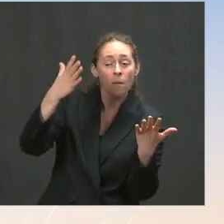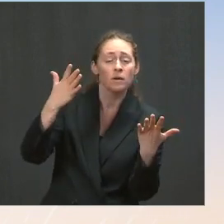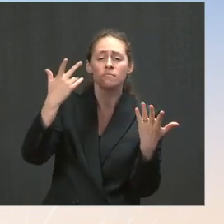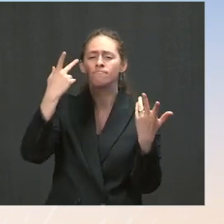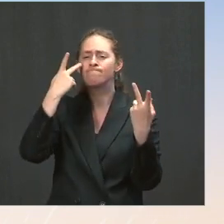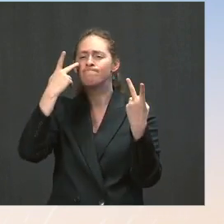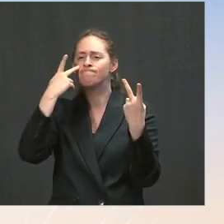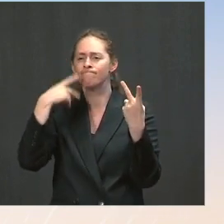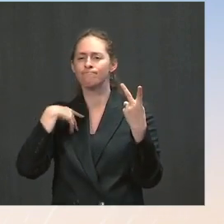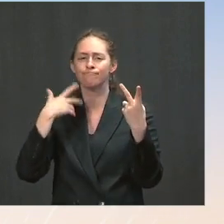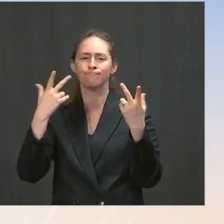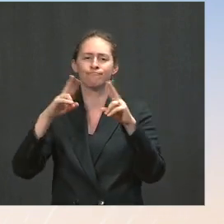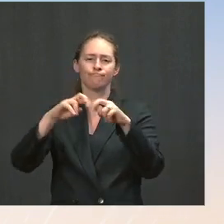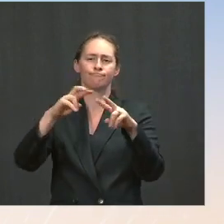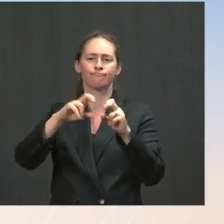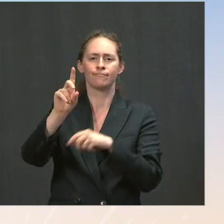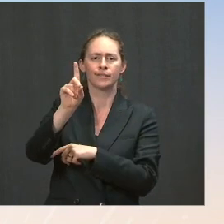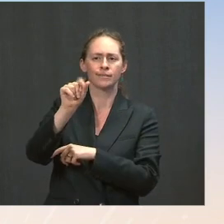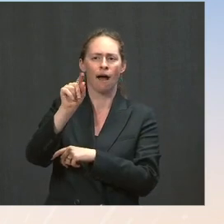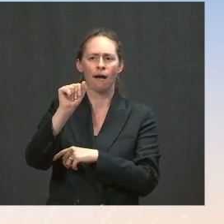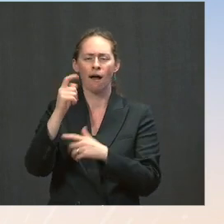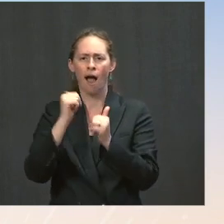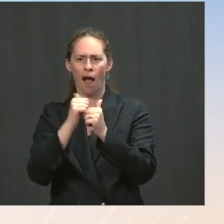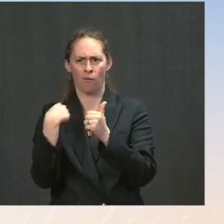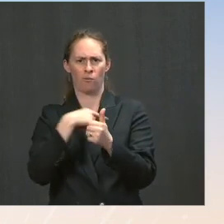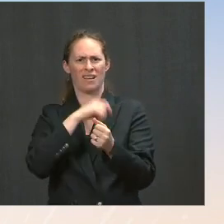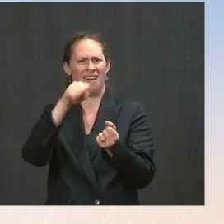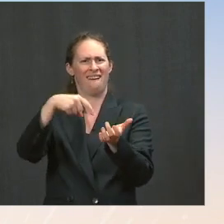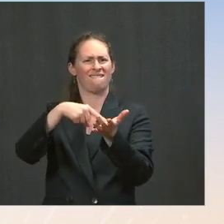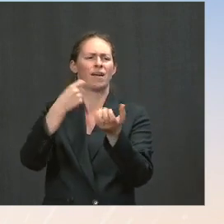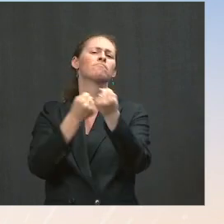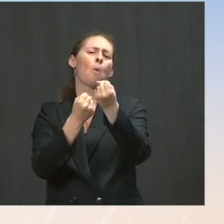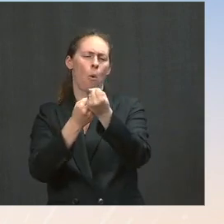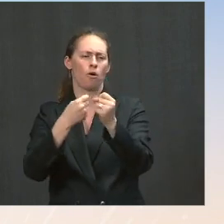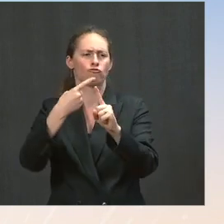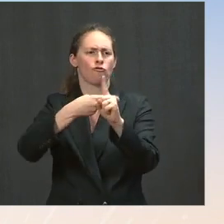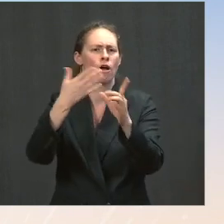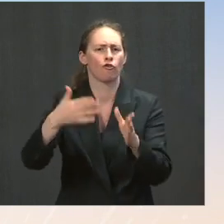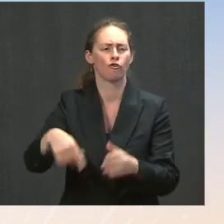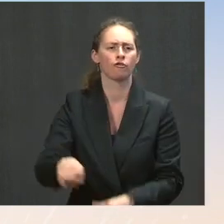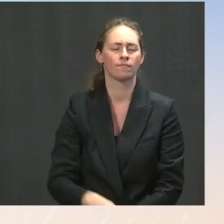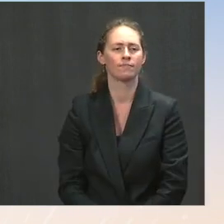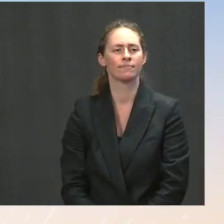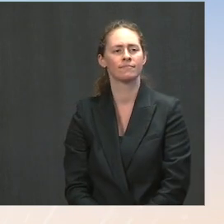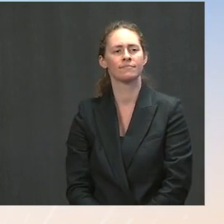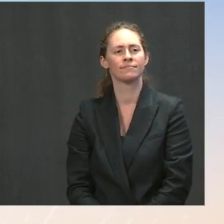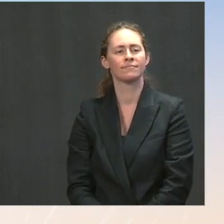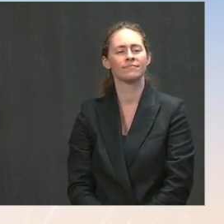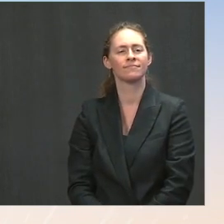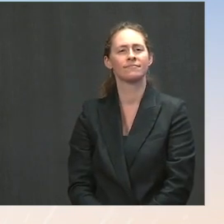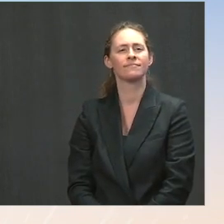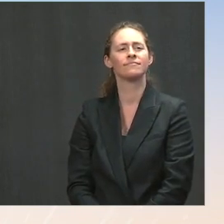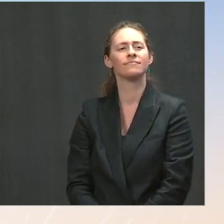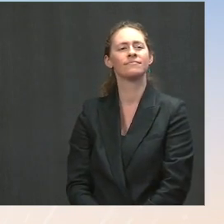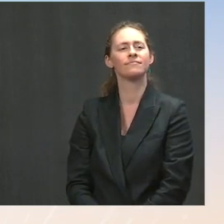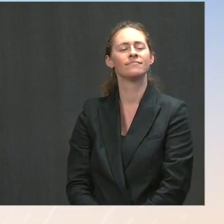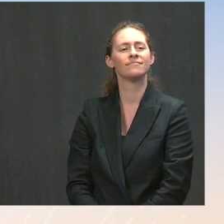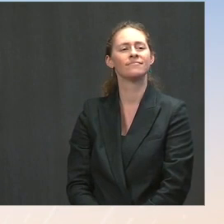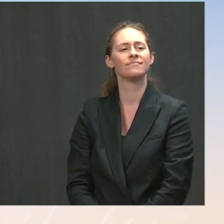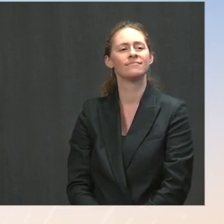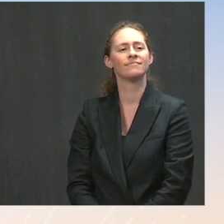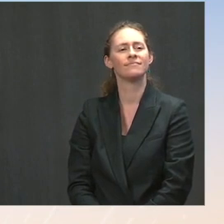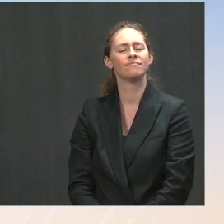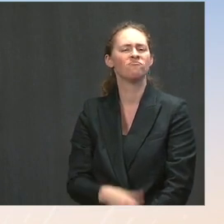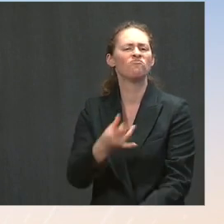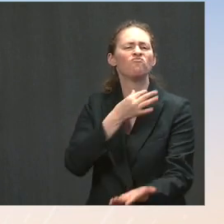can continue to help renters. Just on another subject related to January 6th, yesterday the White House said that it would nominate Matthew Graves